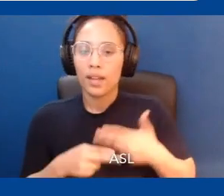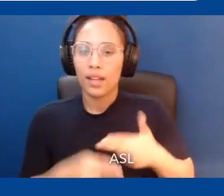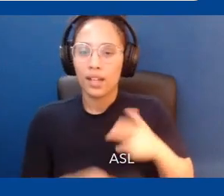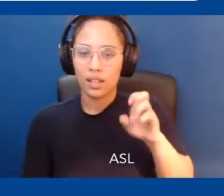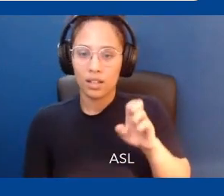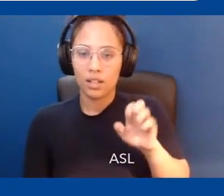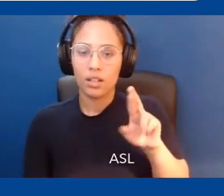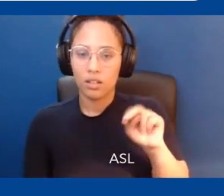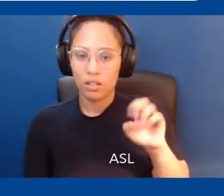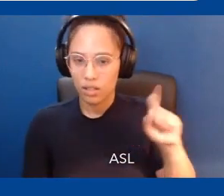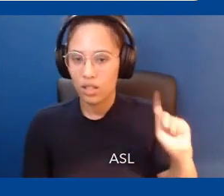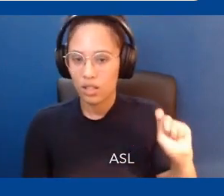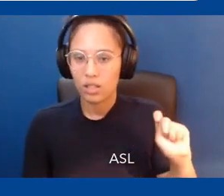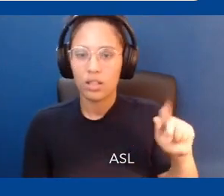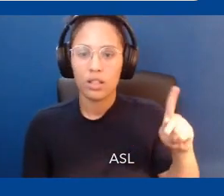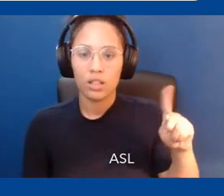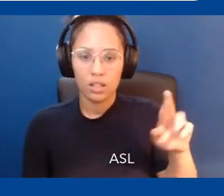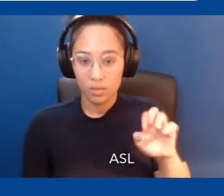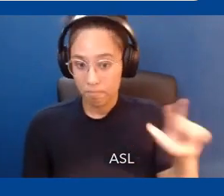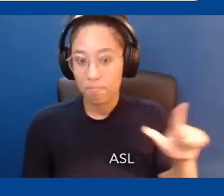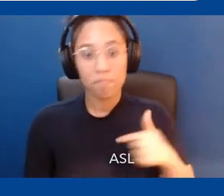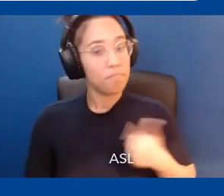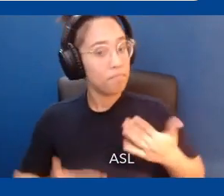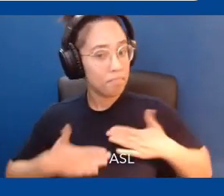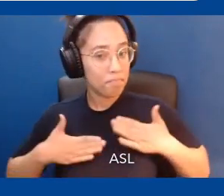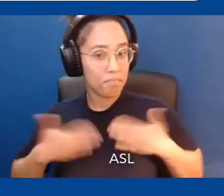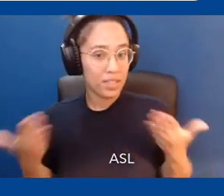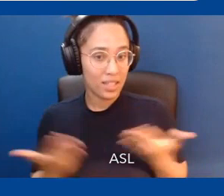happy to be here also, and thank you to everyone.